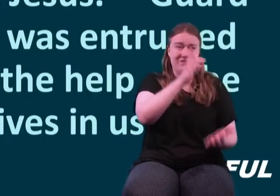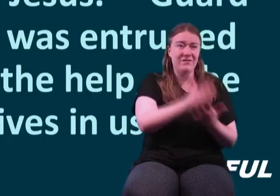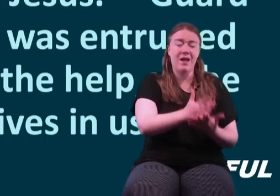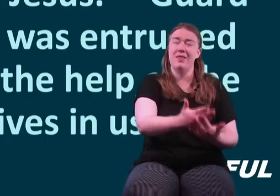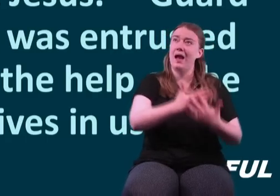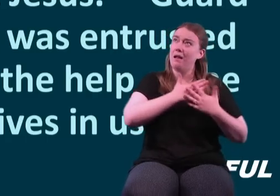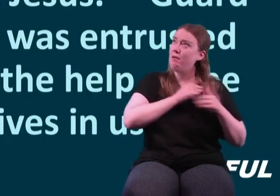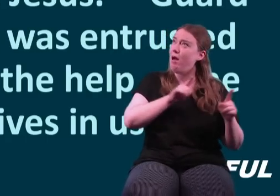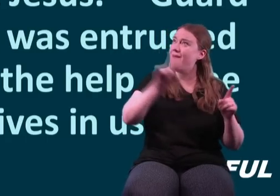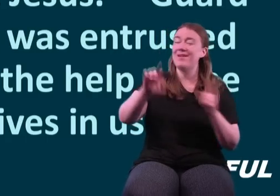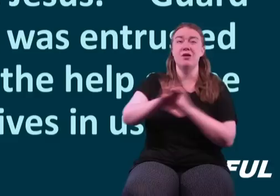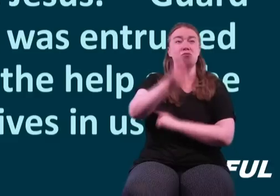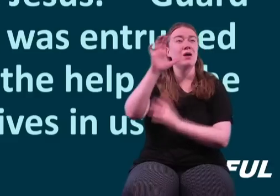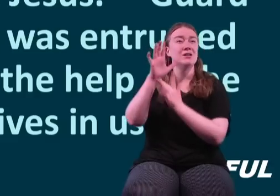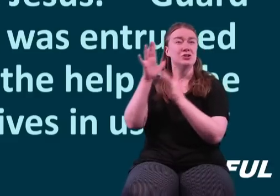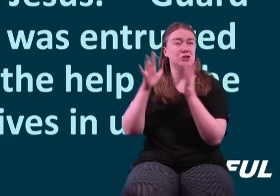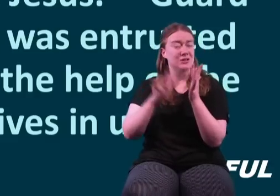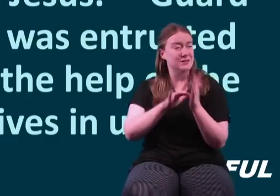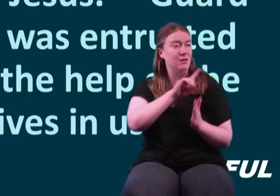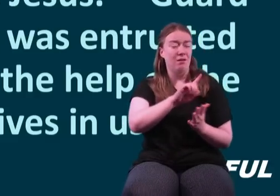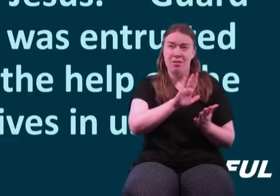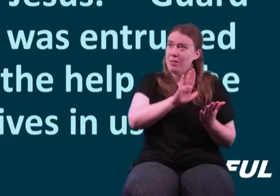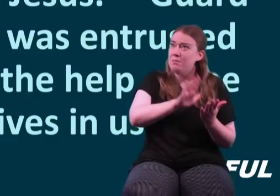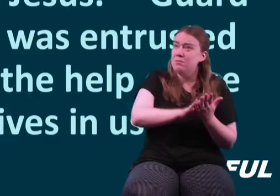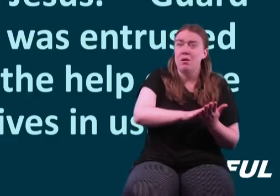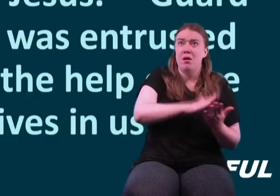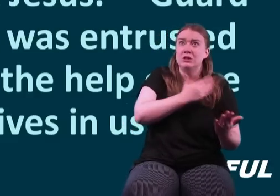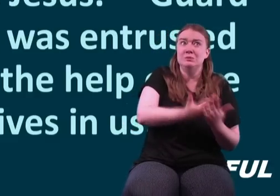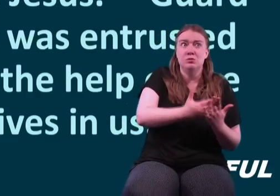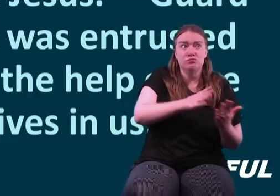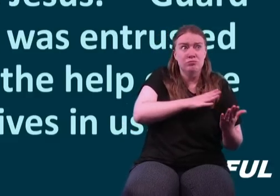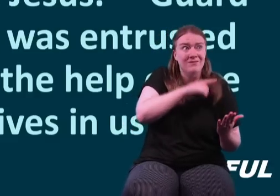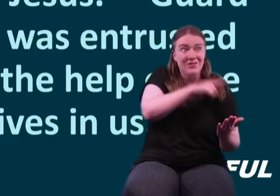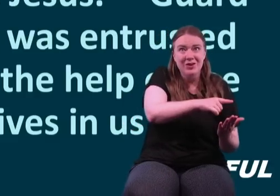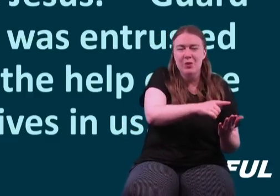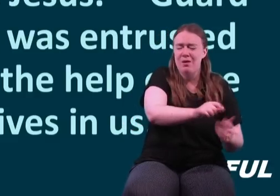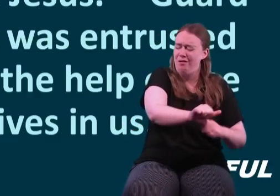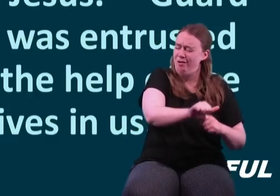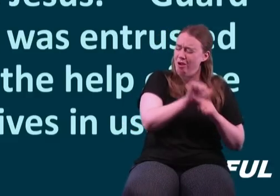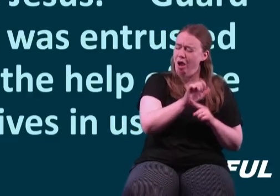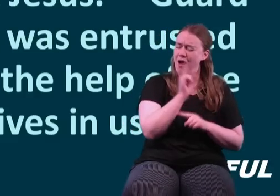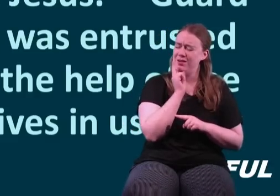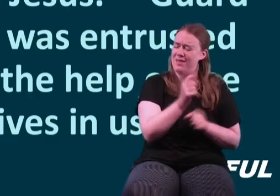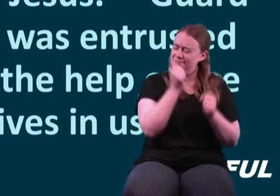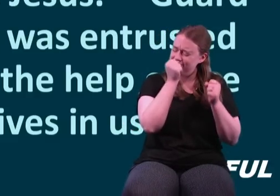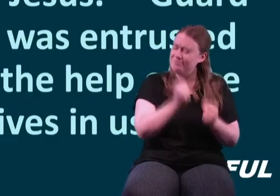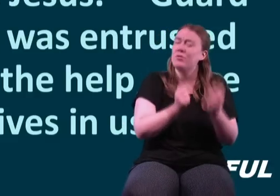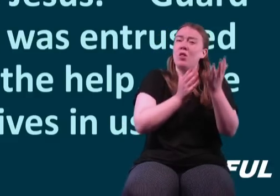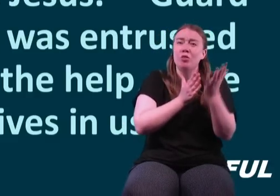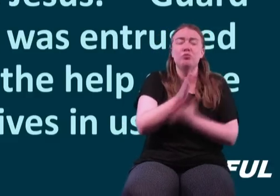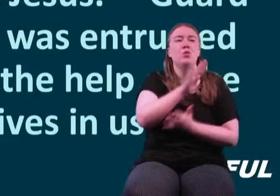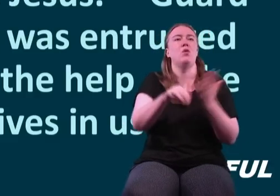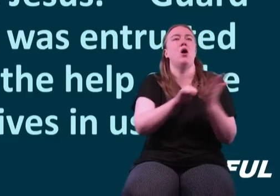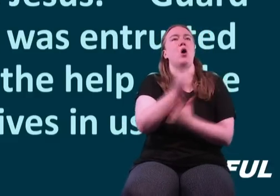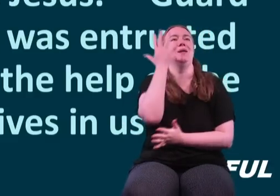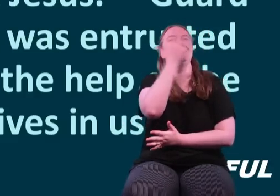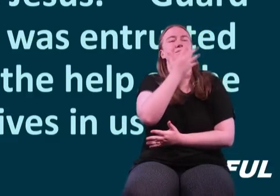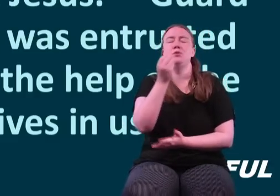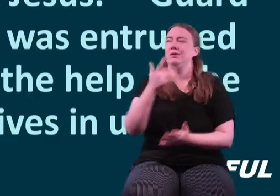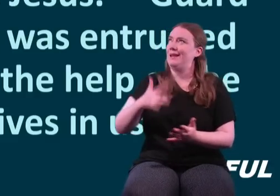Guard the good deposit that was entrusted to you. Guard it with the help of the Holy Spirit who lives in us.